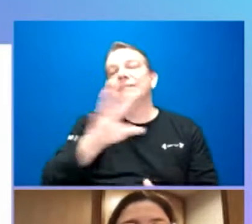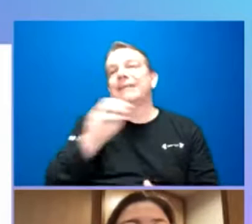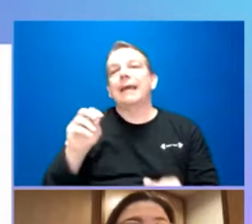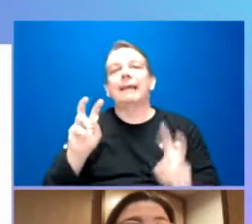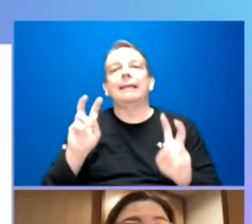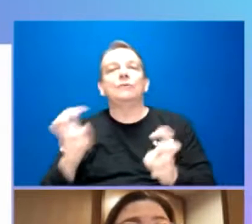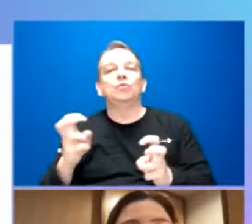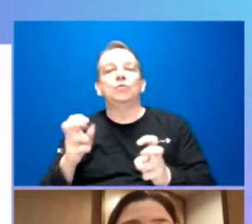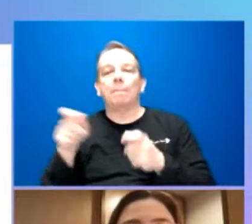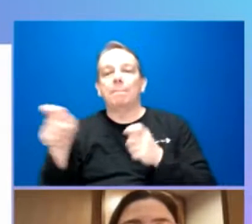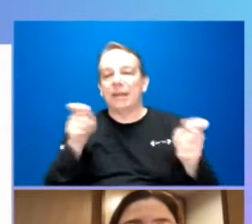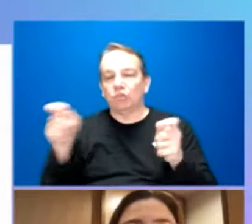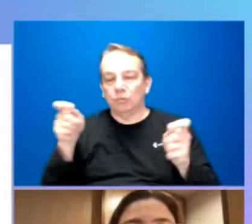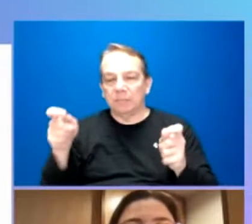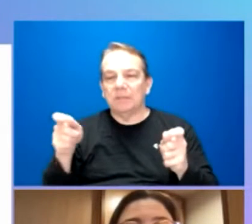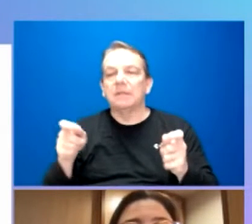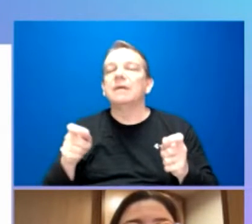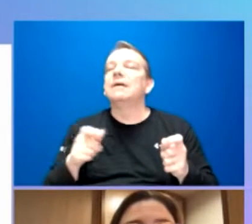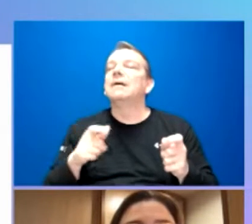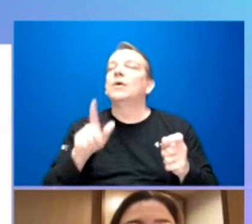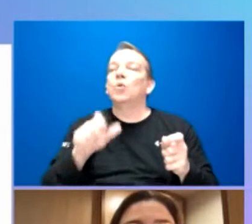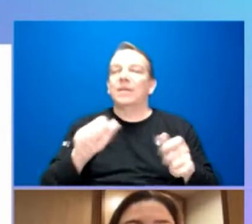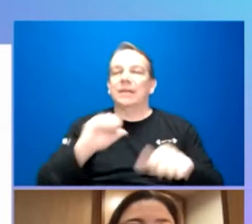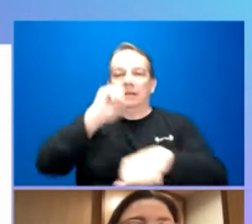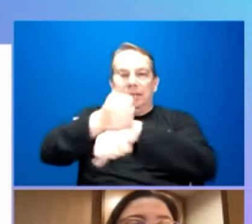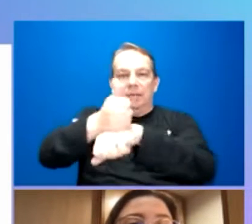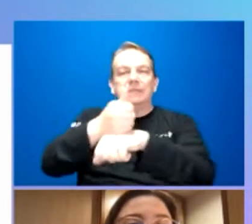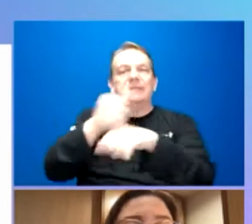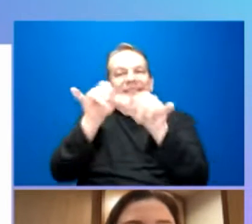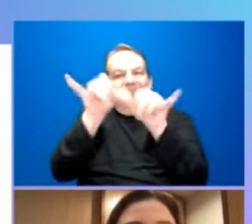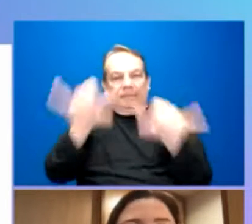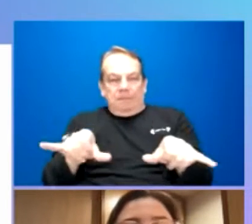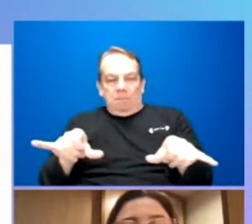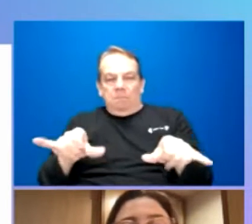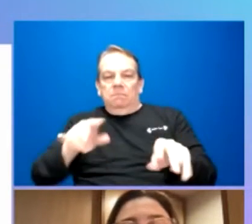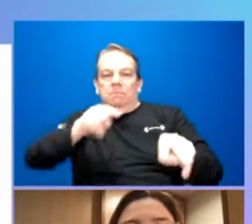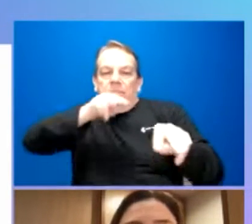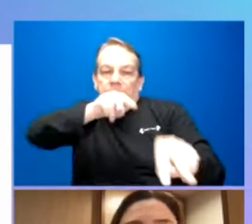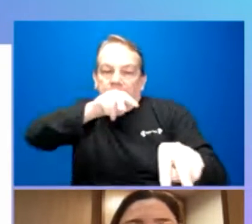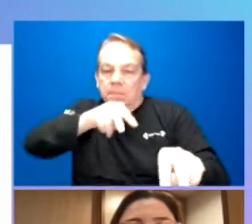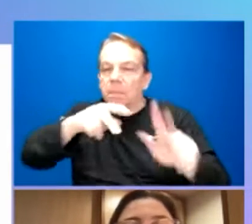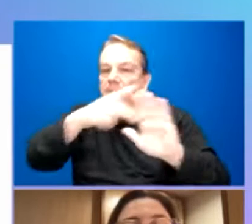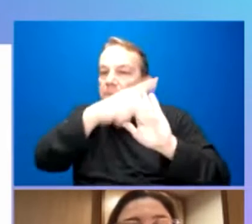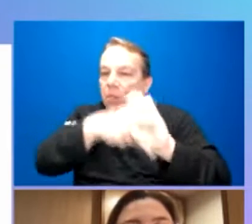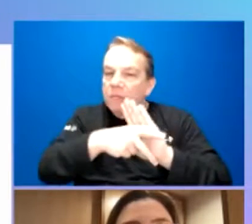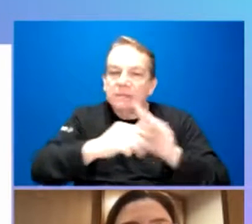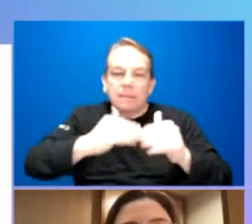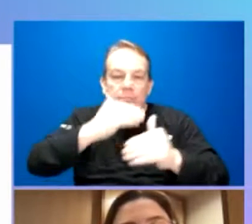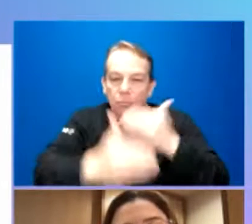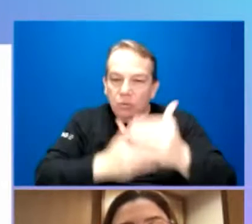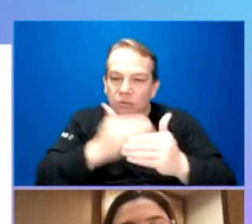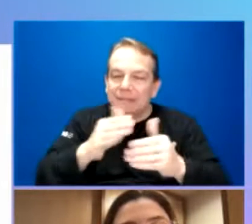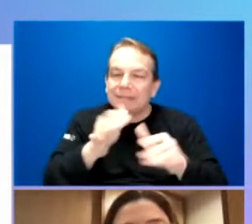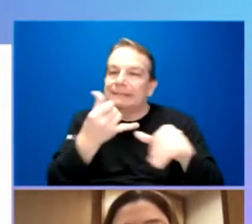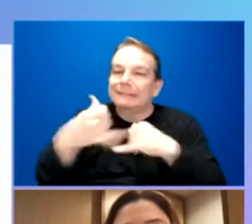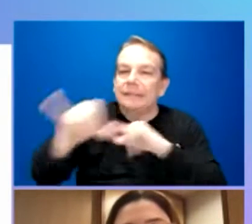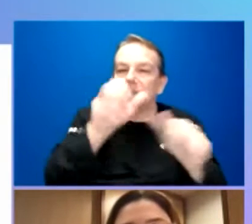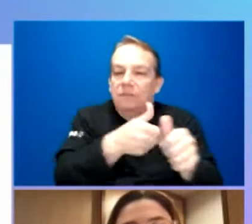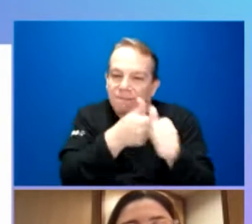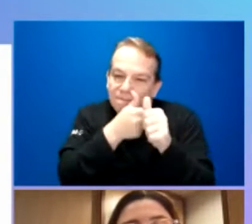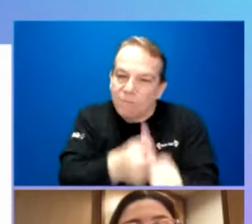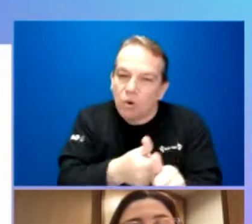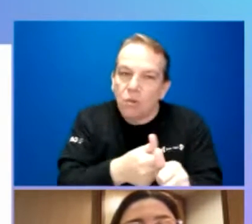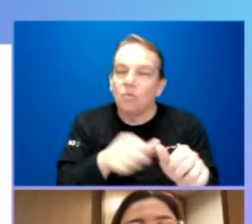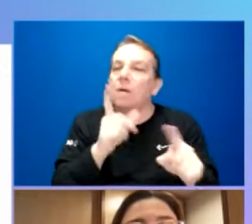system. You need governance structures to ensure that accessibility policies and processes and standards are met and